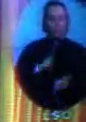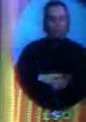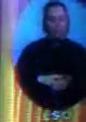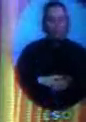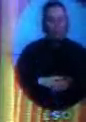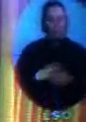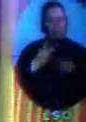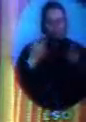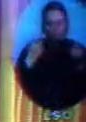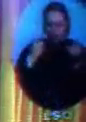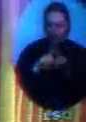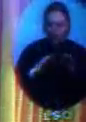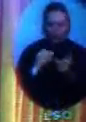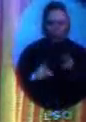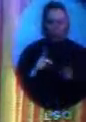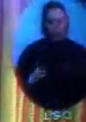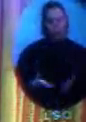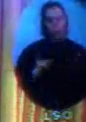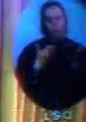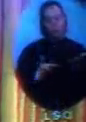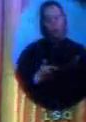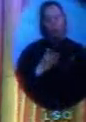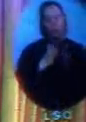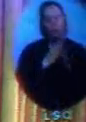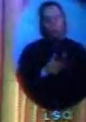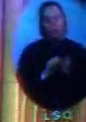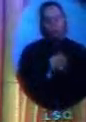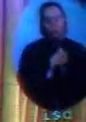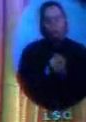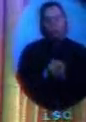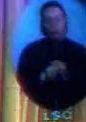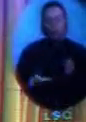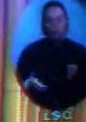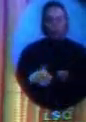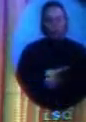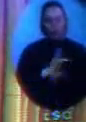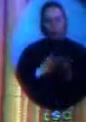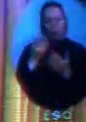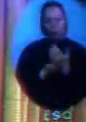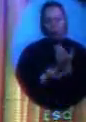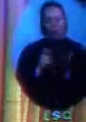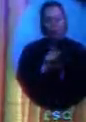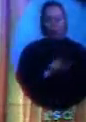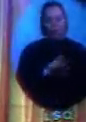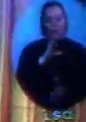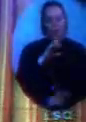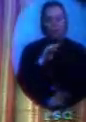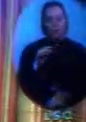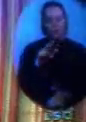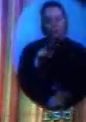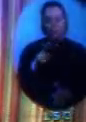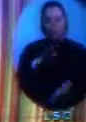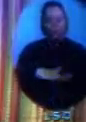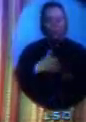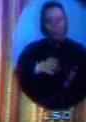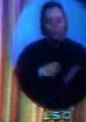Mr. Speaker, the members of the National Assembly unanimously adopted a motion asking